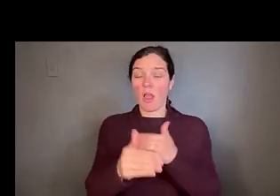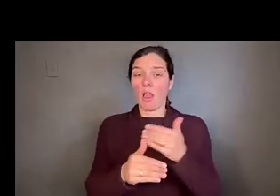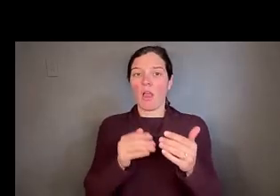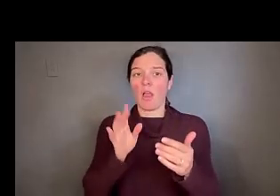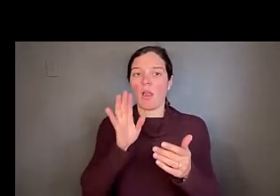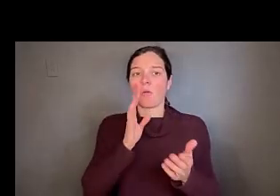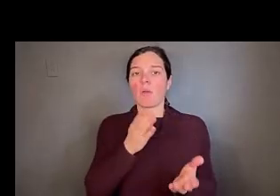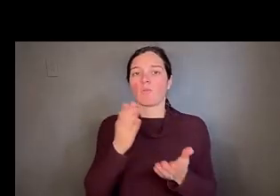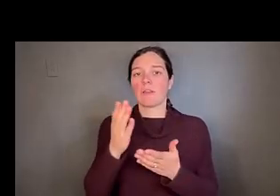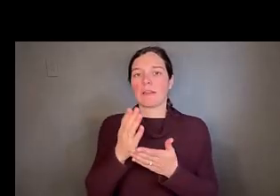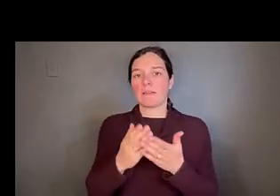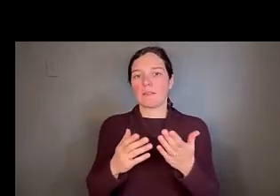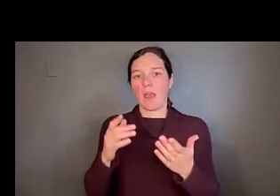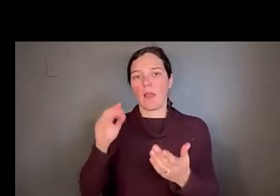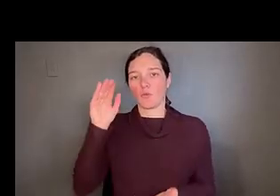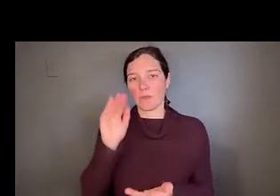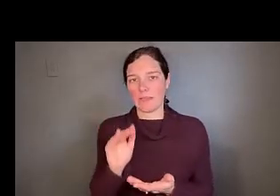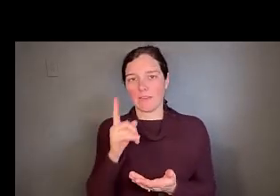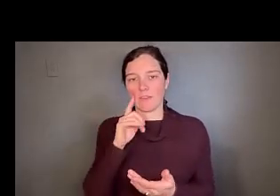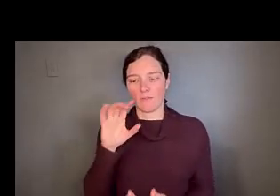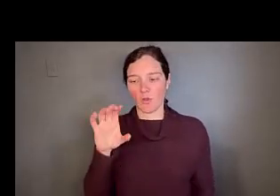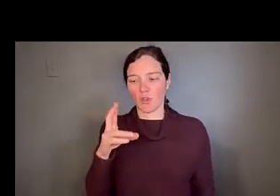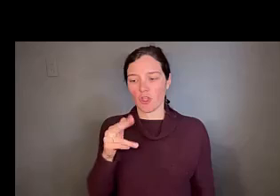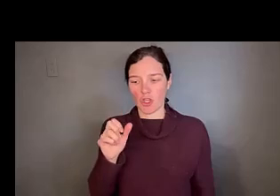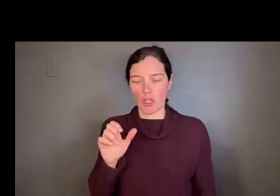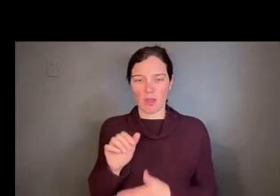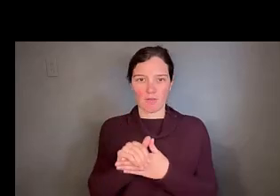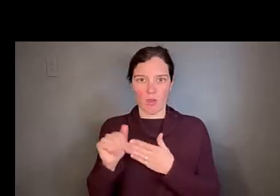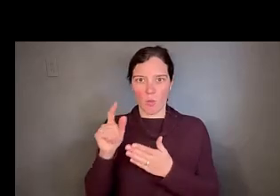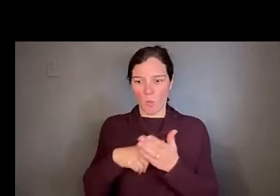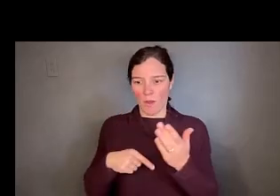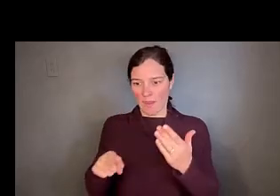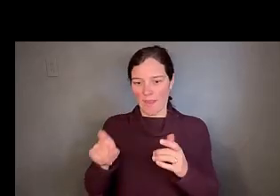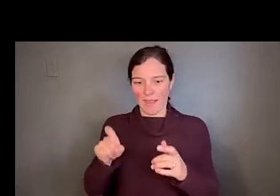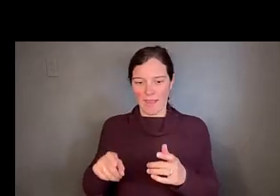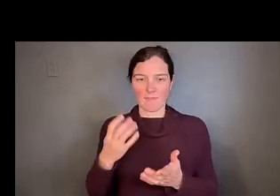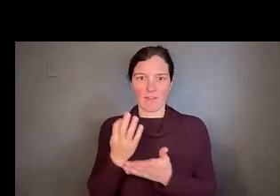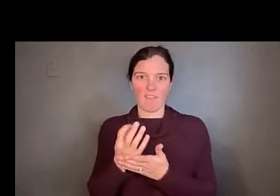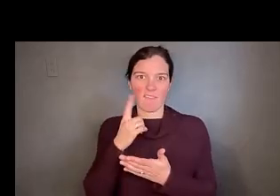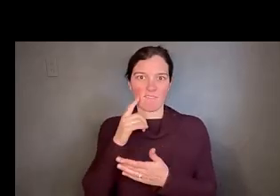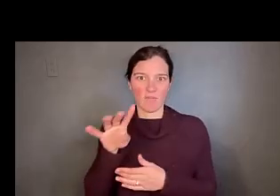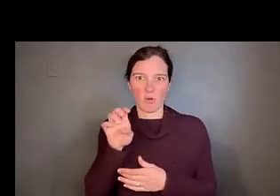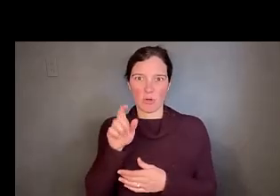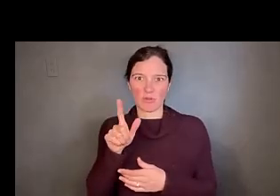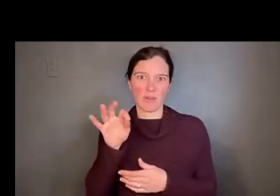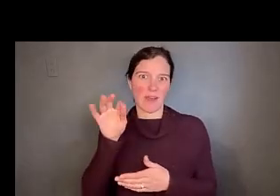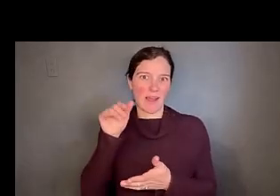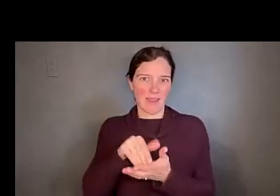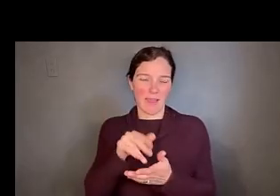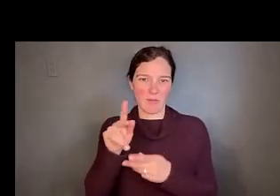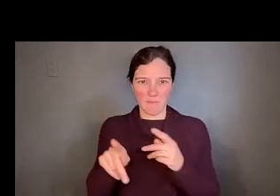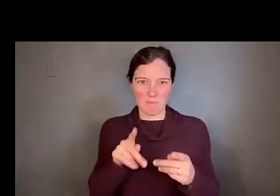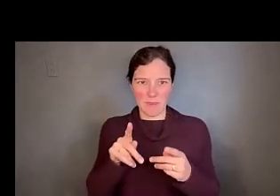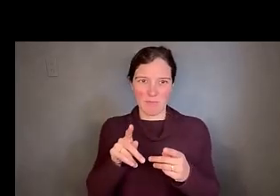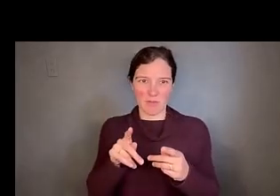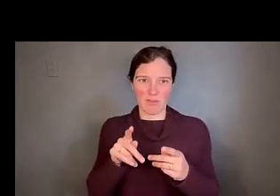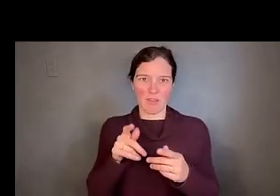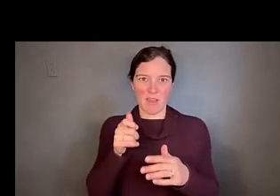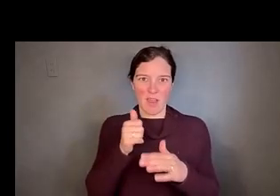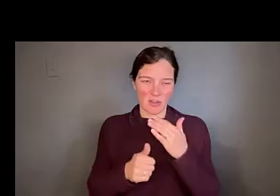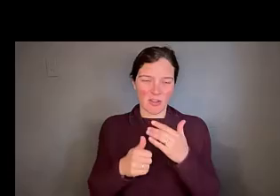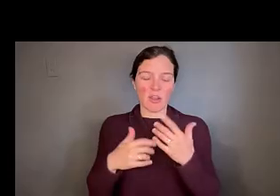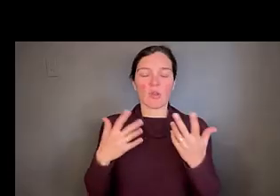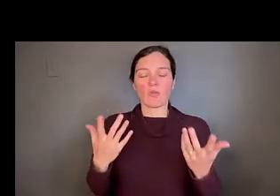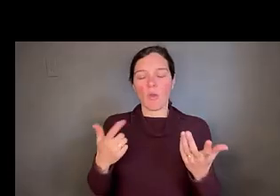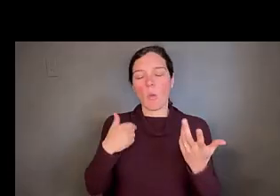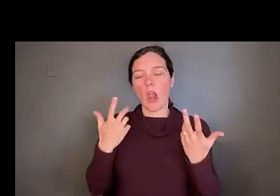start to bring some relief on what the Chase dollars have to finance for the 429,000 people under there. So